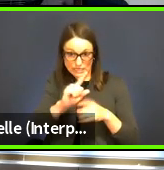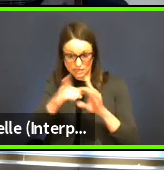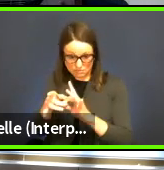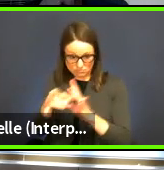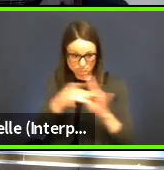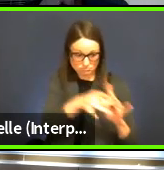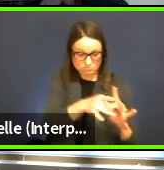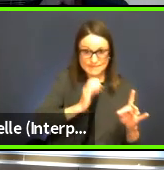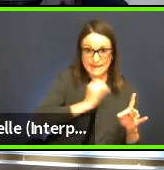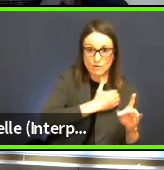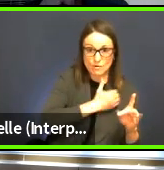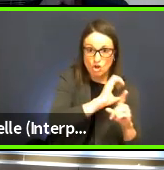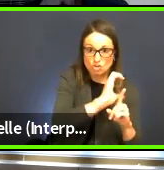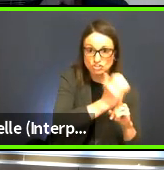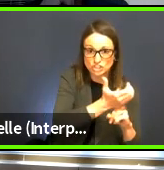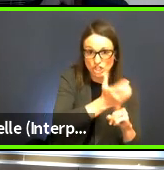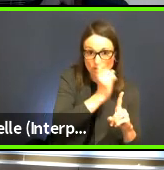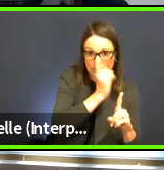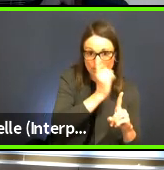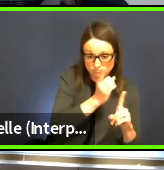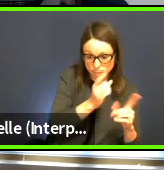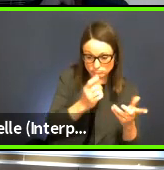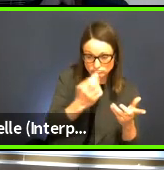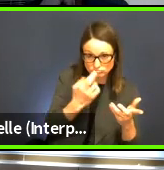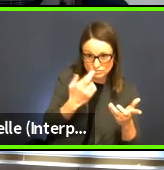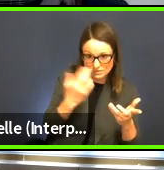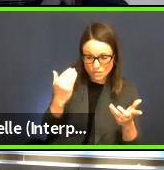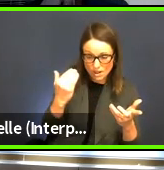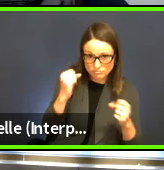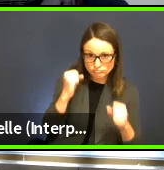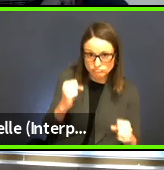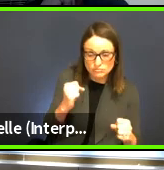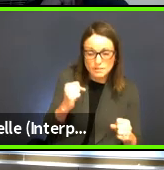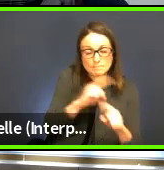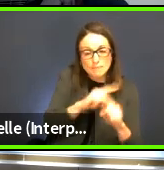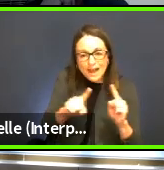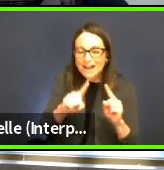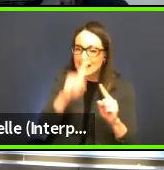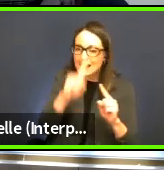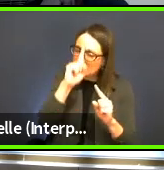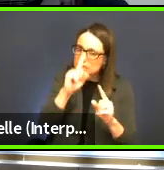But I think just good communication and